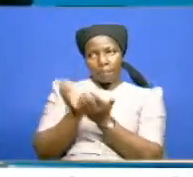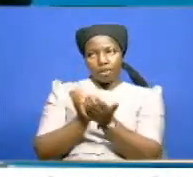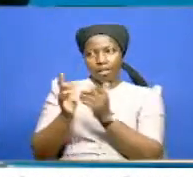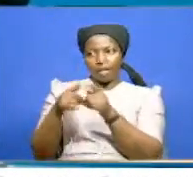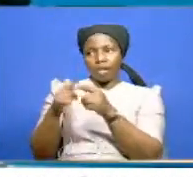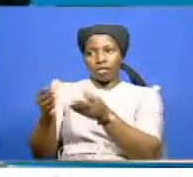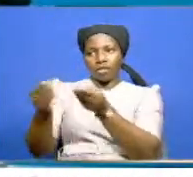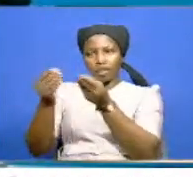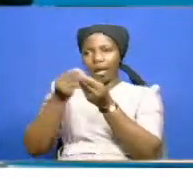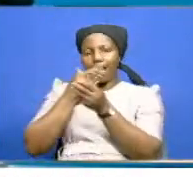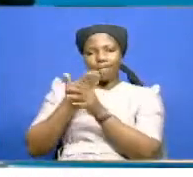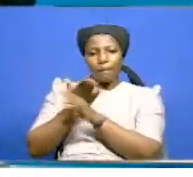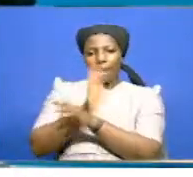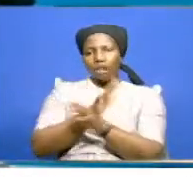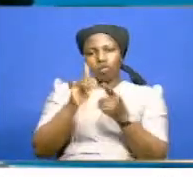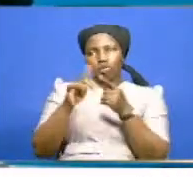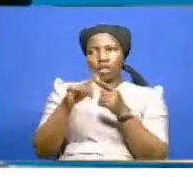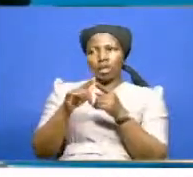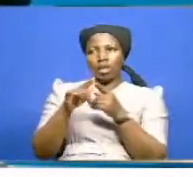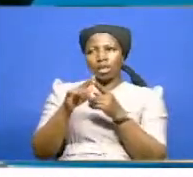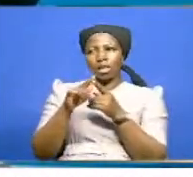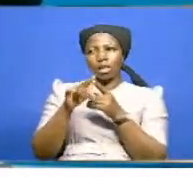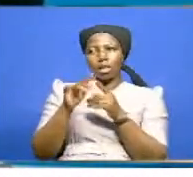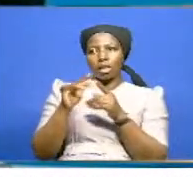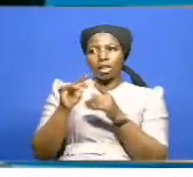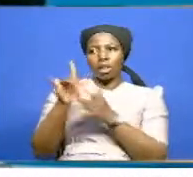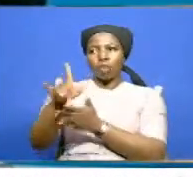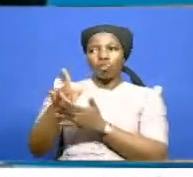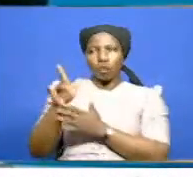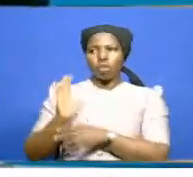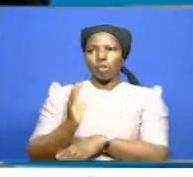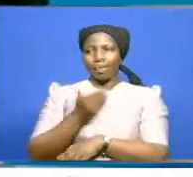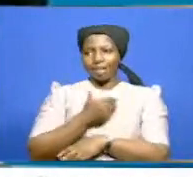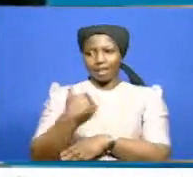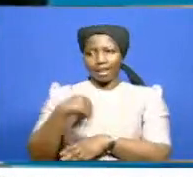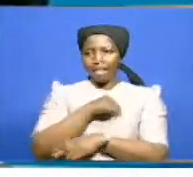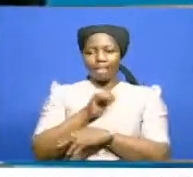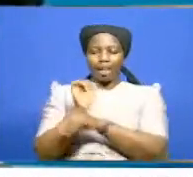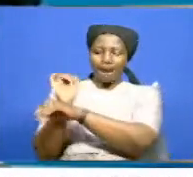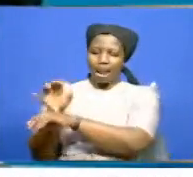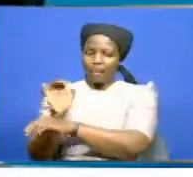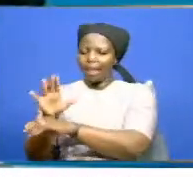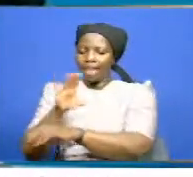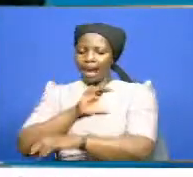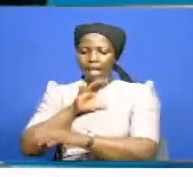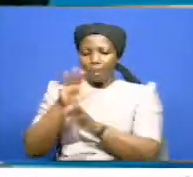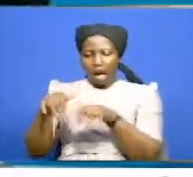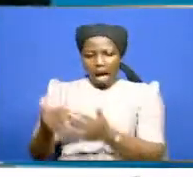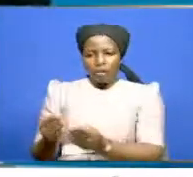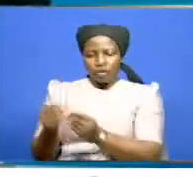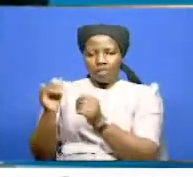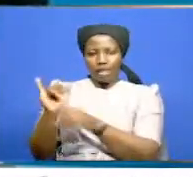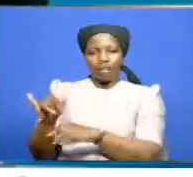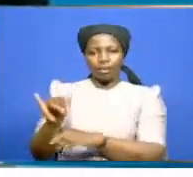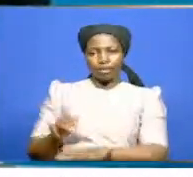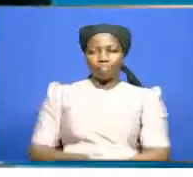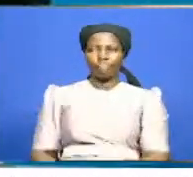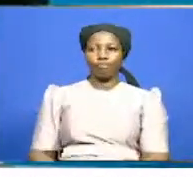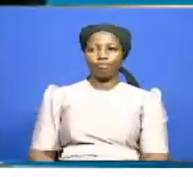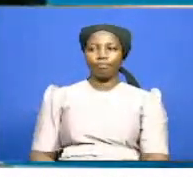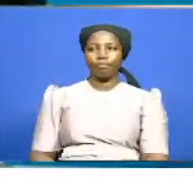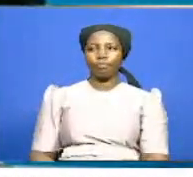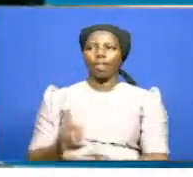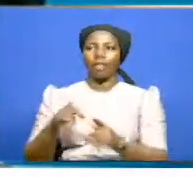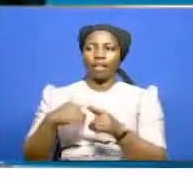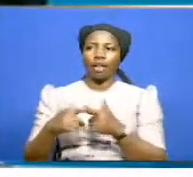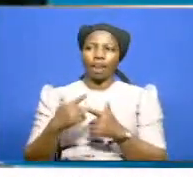he will give a feedback to the credit committee, and we shall advise the customer on how to navigate that. And then also, we